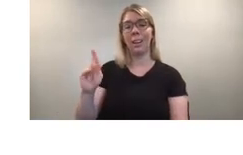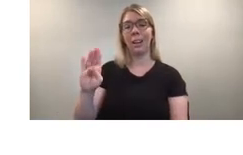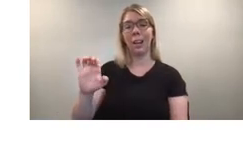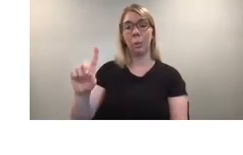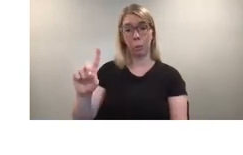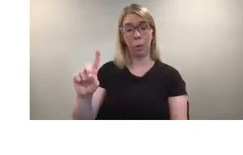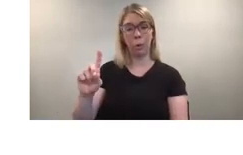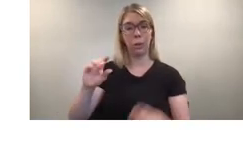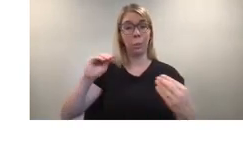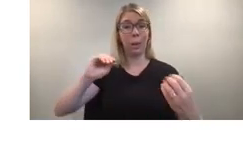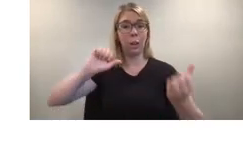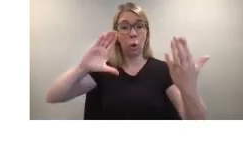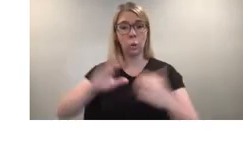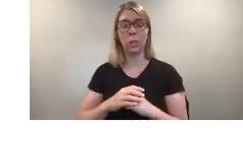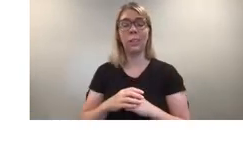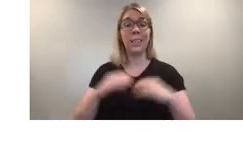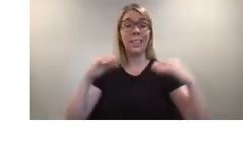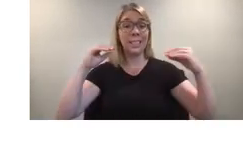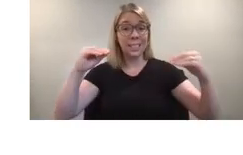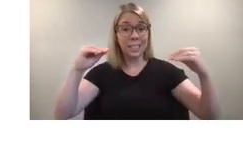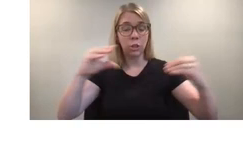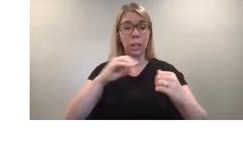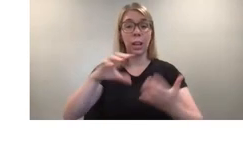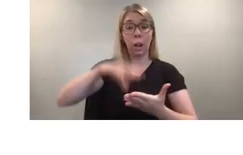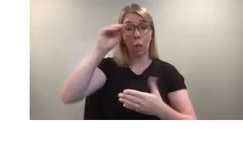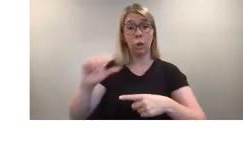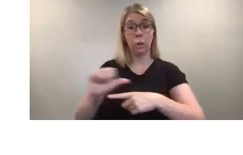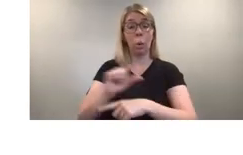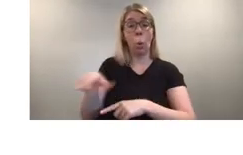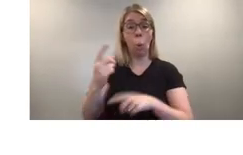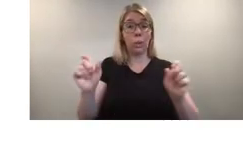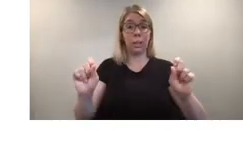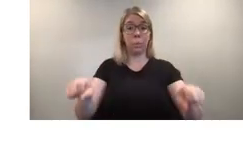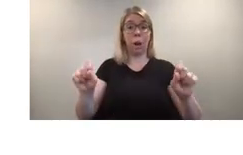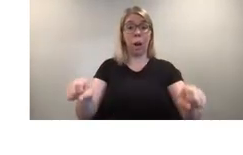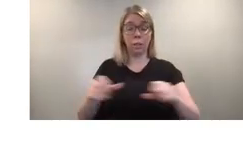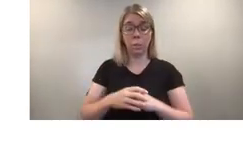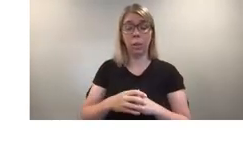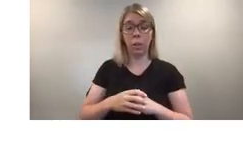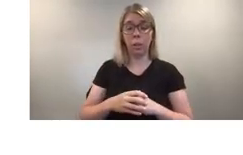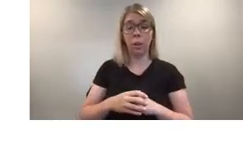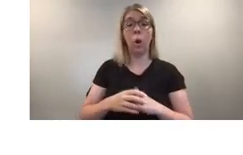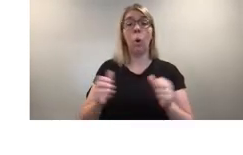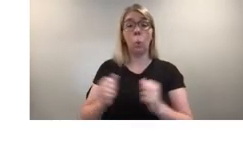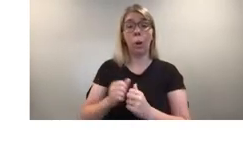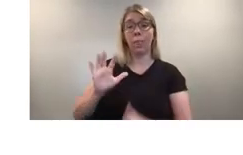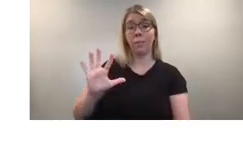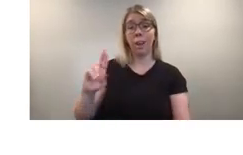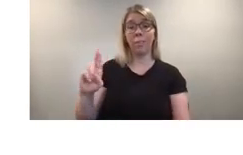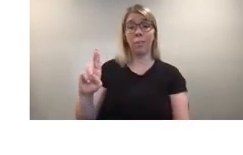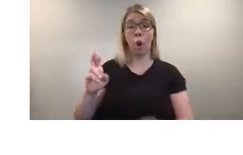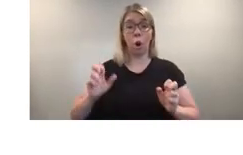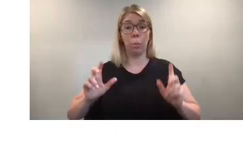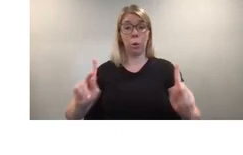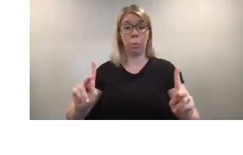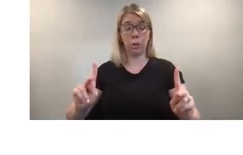as the set of teaching and learning practices that are only possible or practical in the context of the 5R permissions that are characteristic